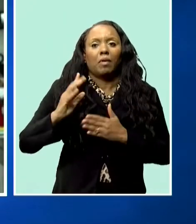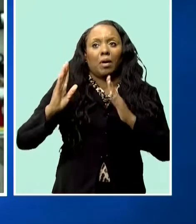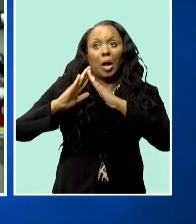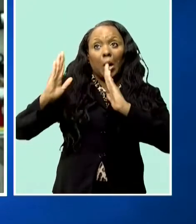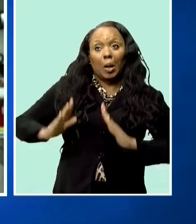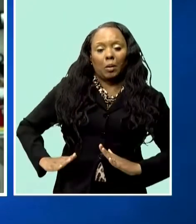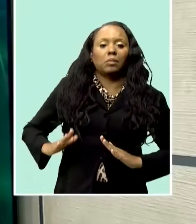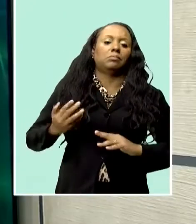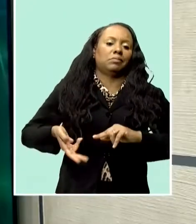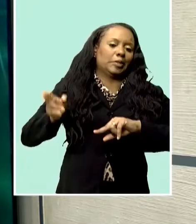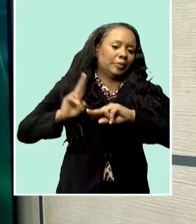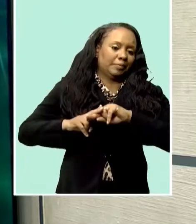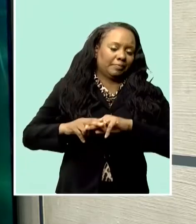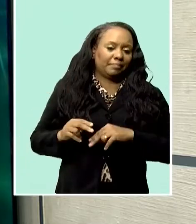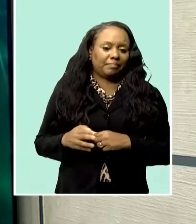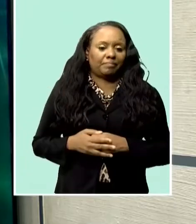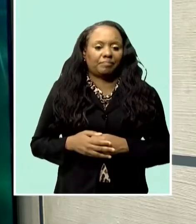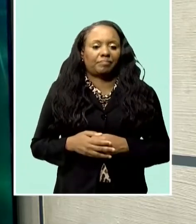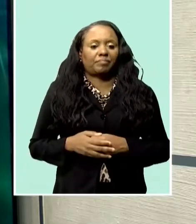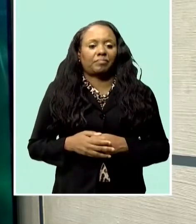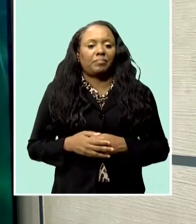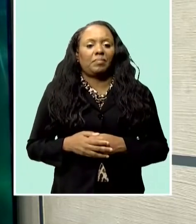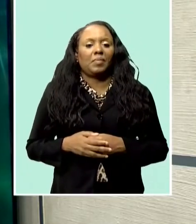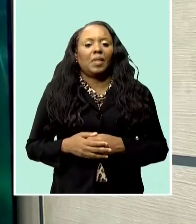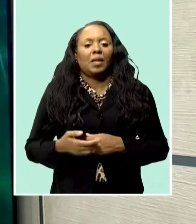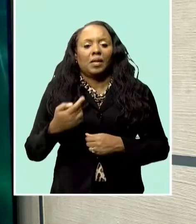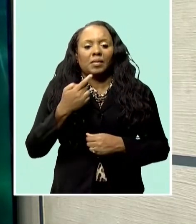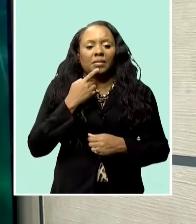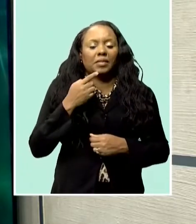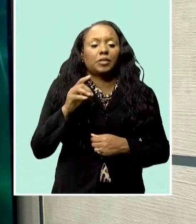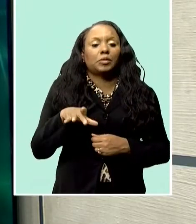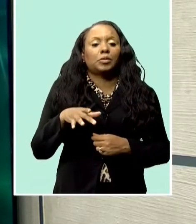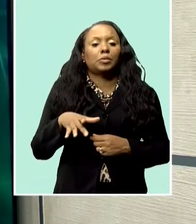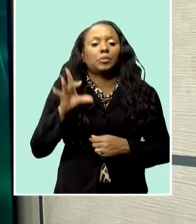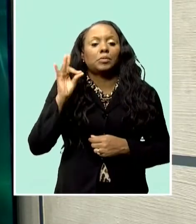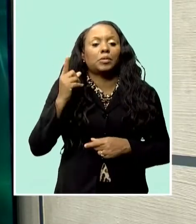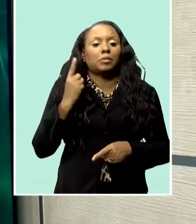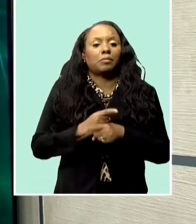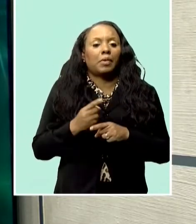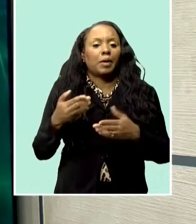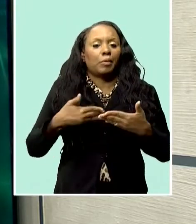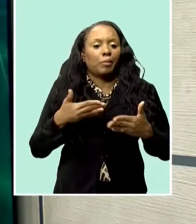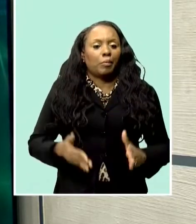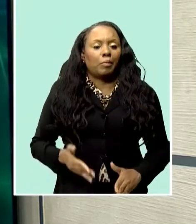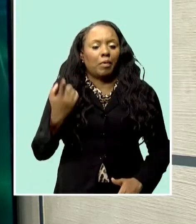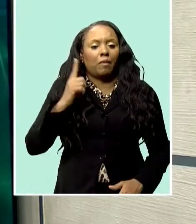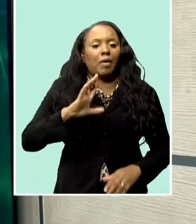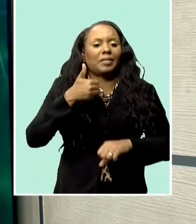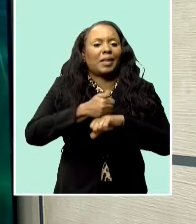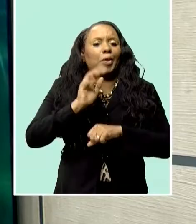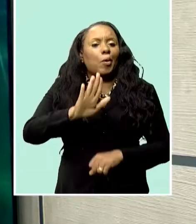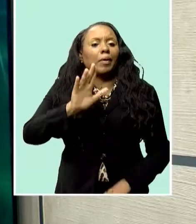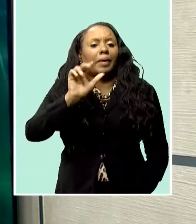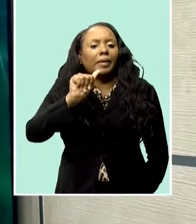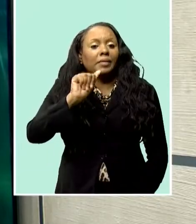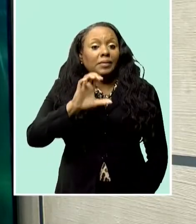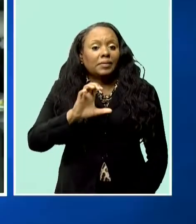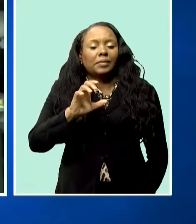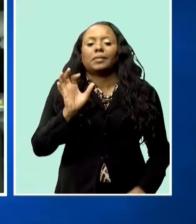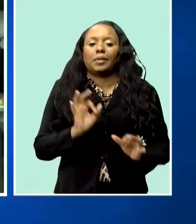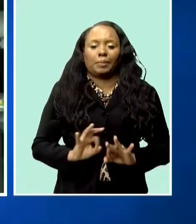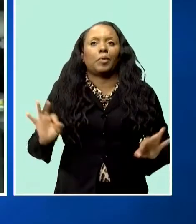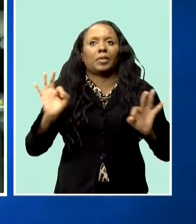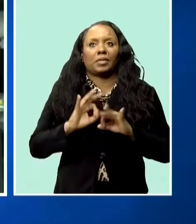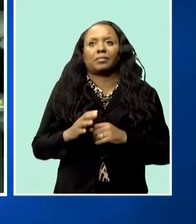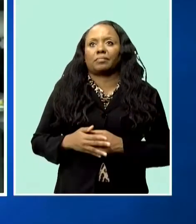increased. The air conditioning official says selecting the right unit for the room is extremely important. The